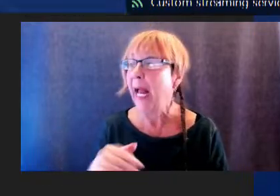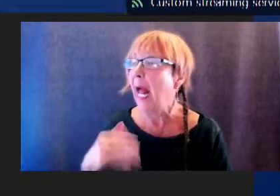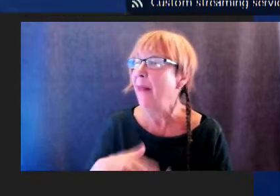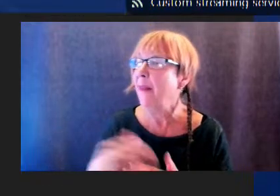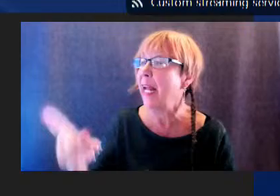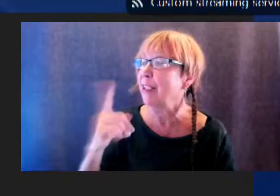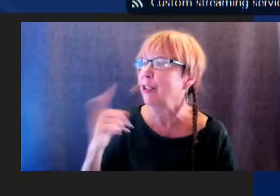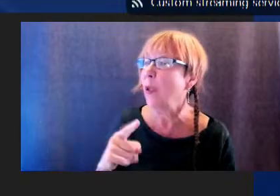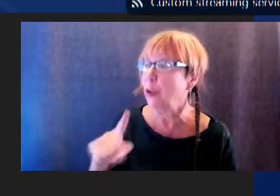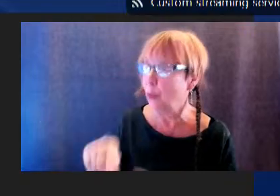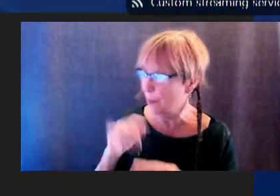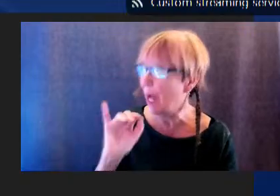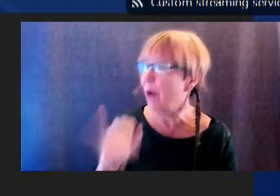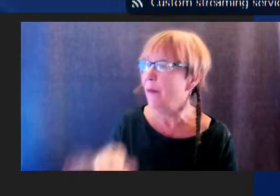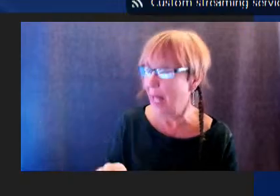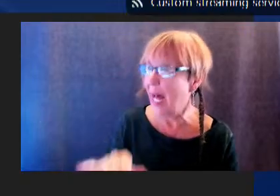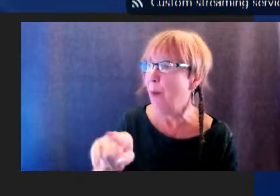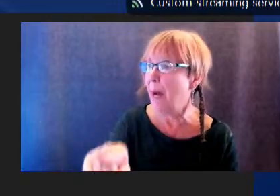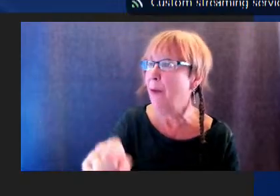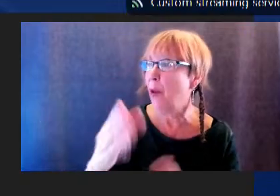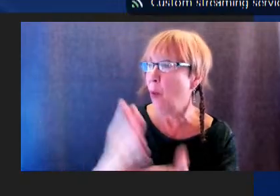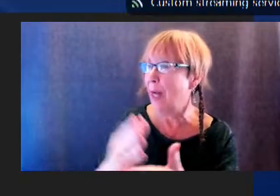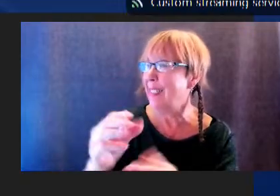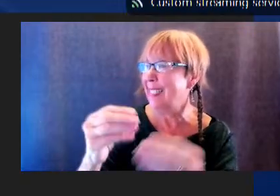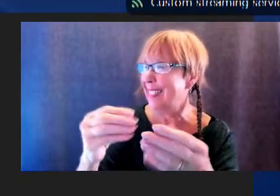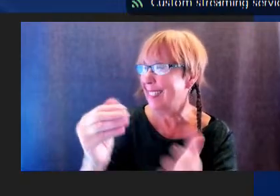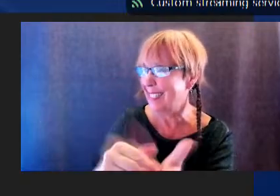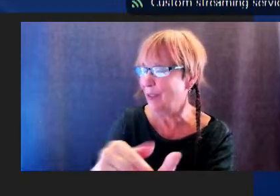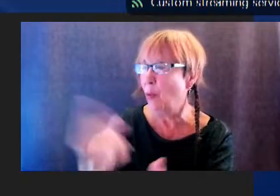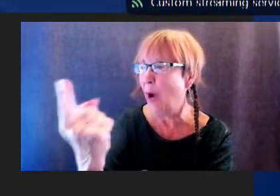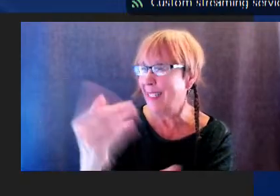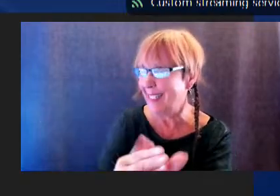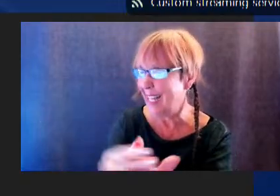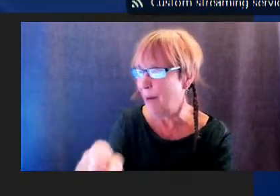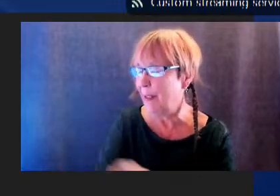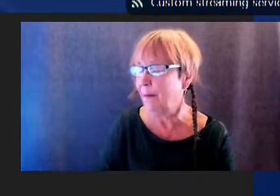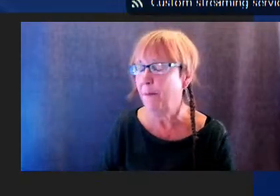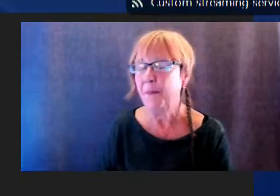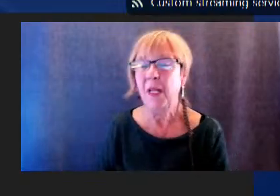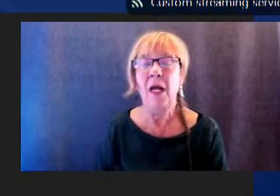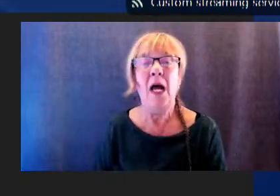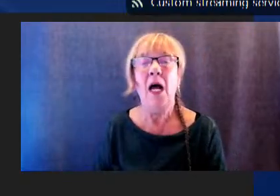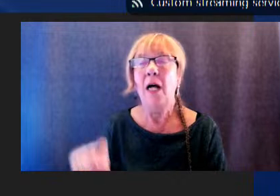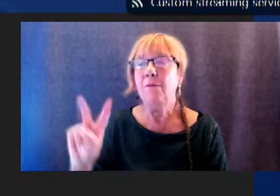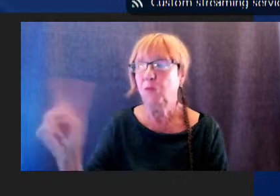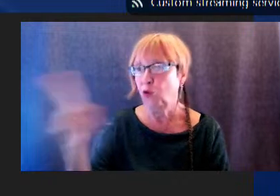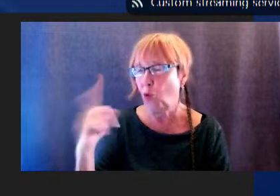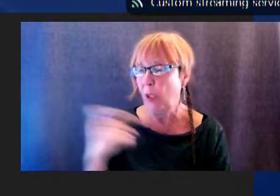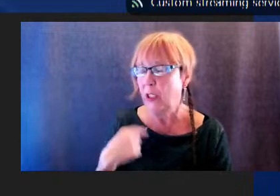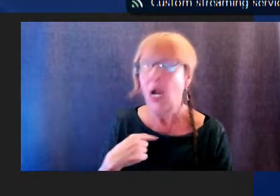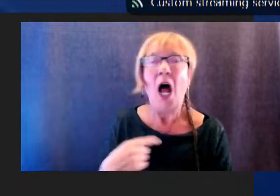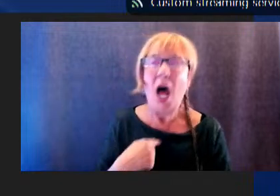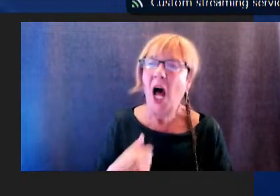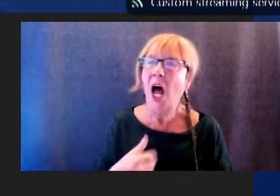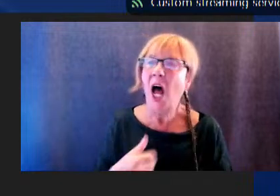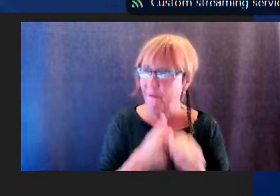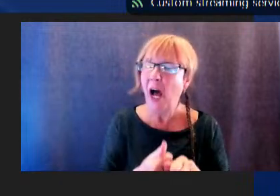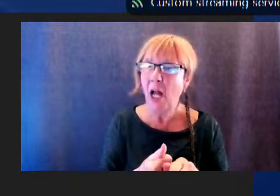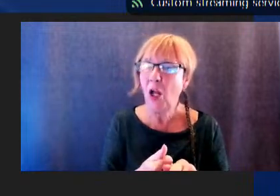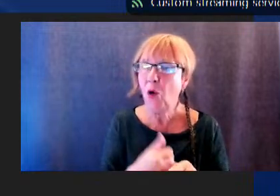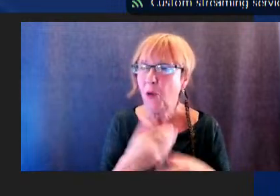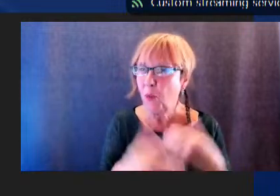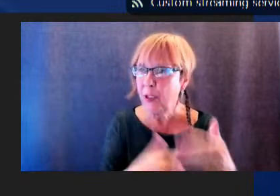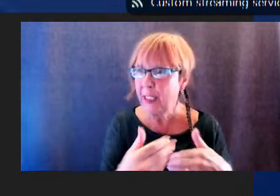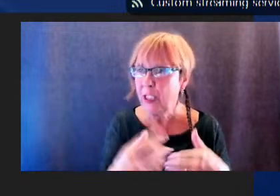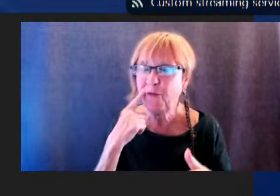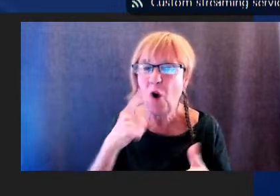Moving on, the question reads, I followed the process for fee waiver and was asked to submit it when submitting plan check and